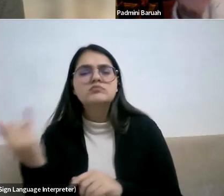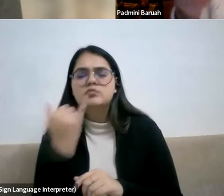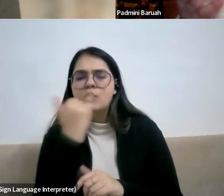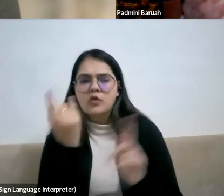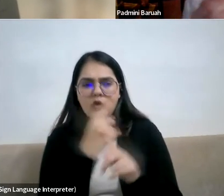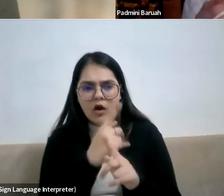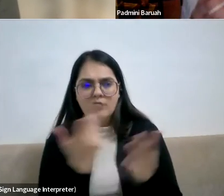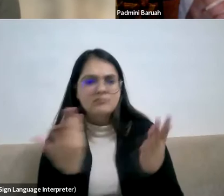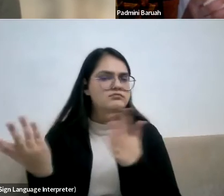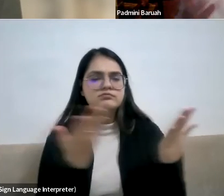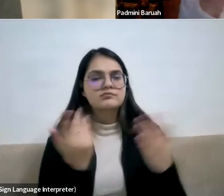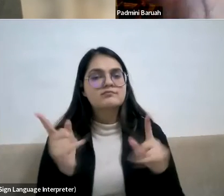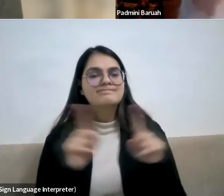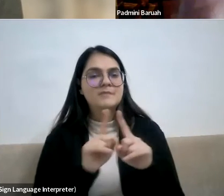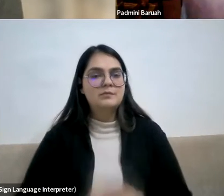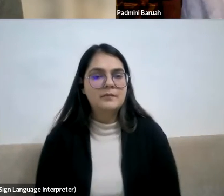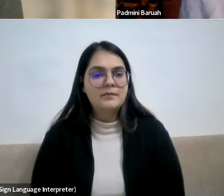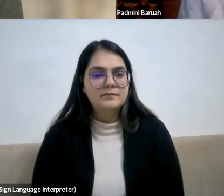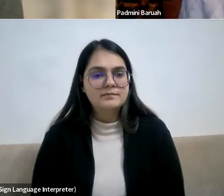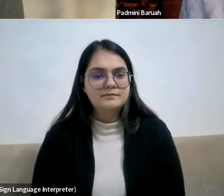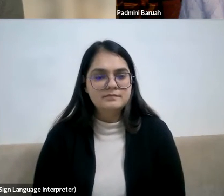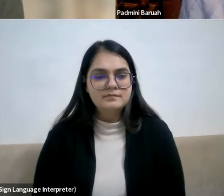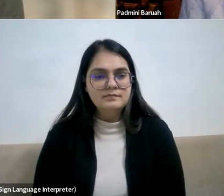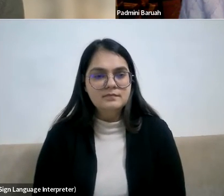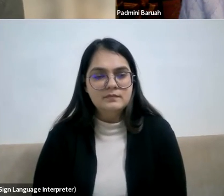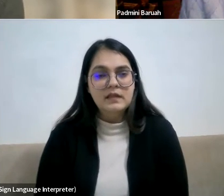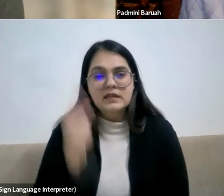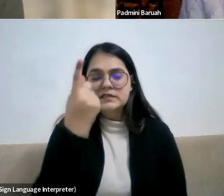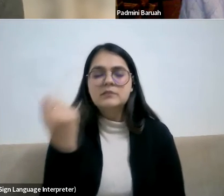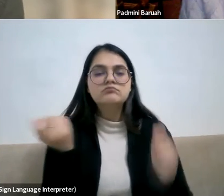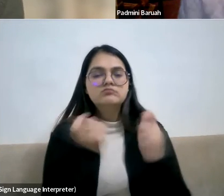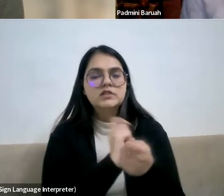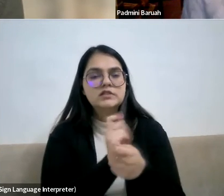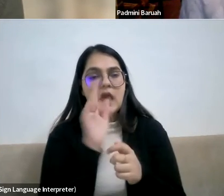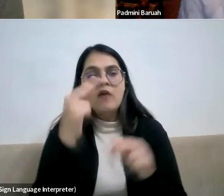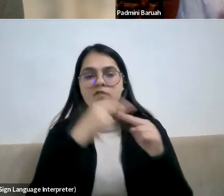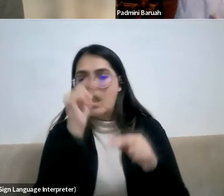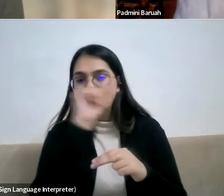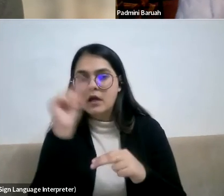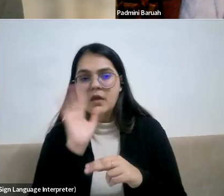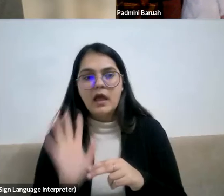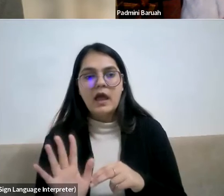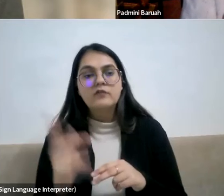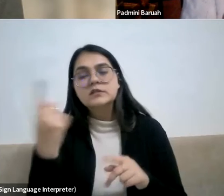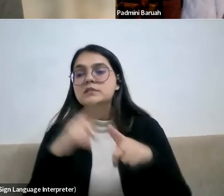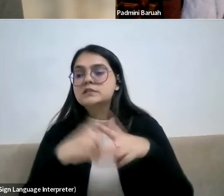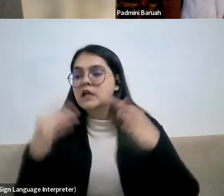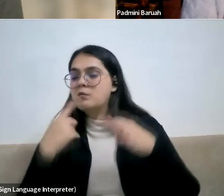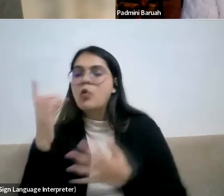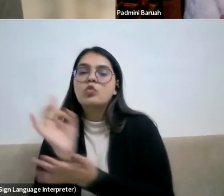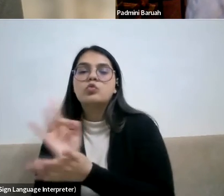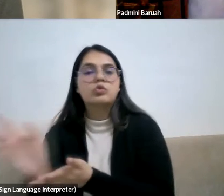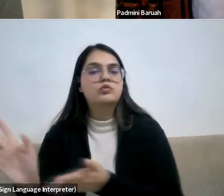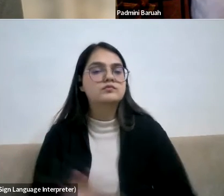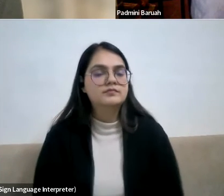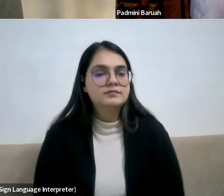Akbar Azad. And because of these changes in the name, they're very quick to throw out all other evidence. In